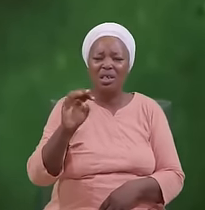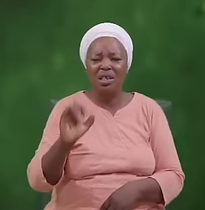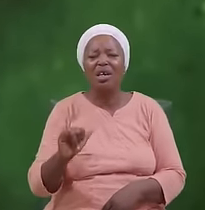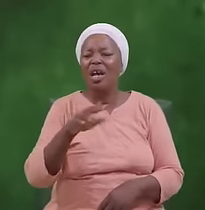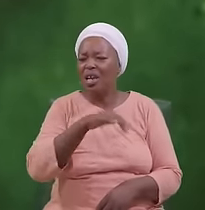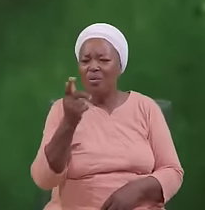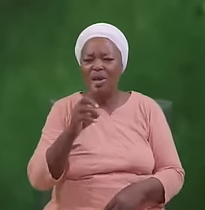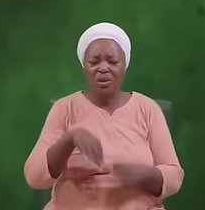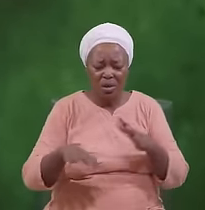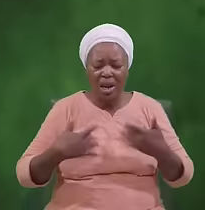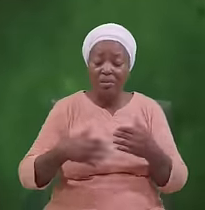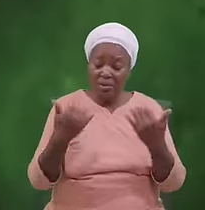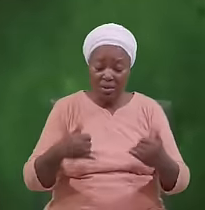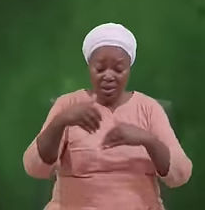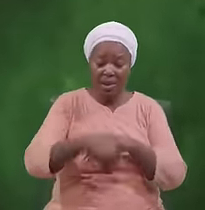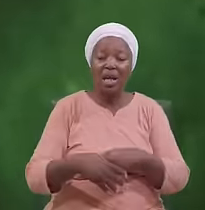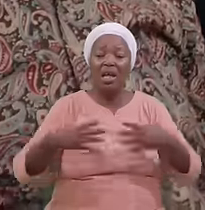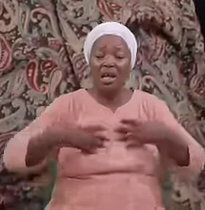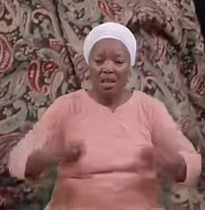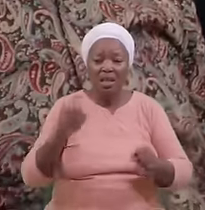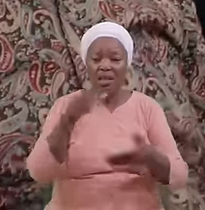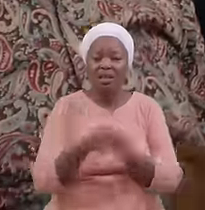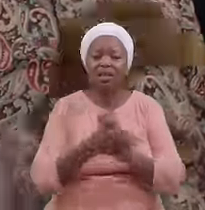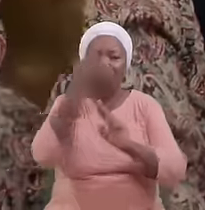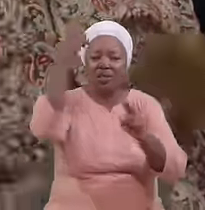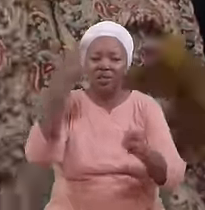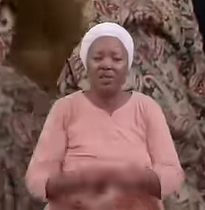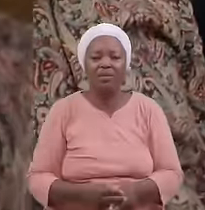life, tonight, healed in Jesus'